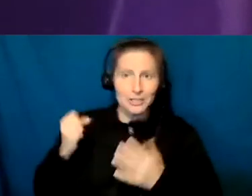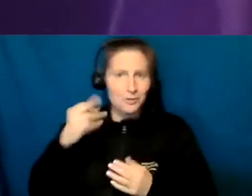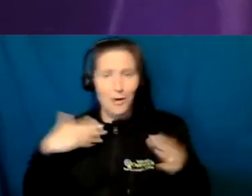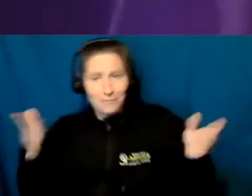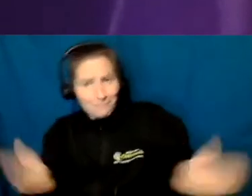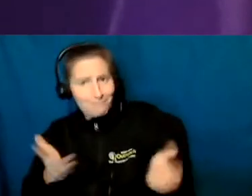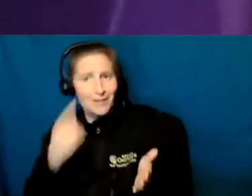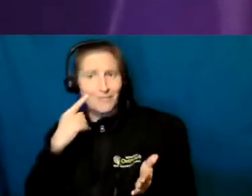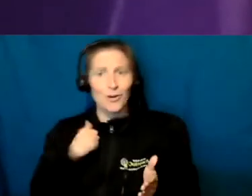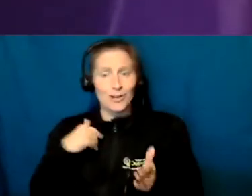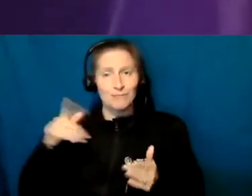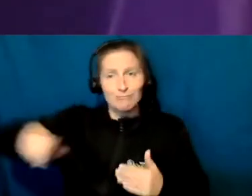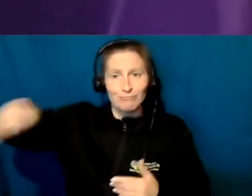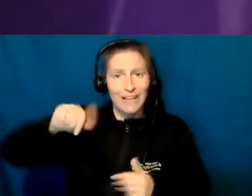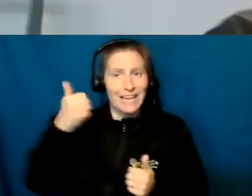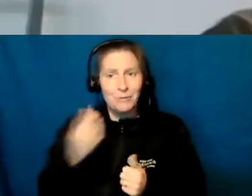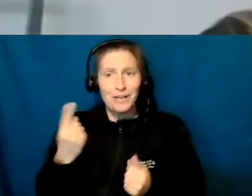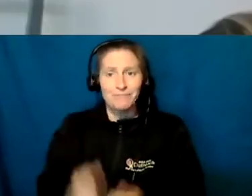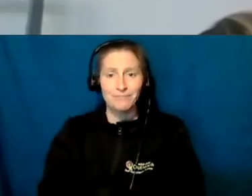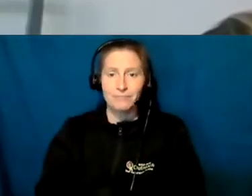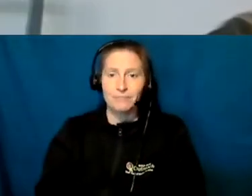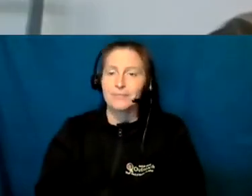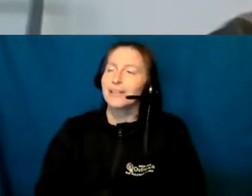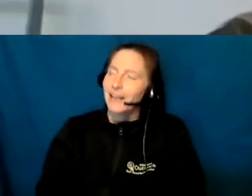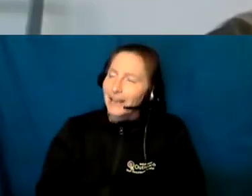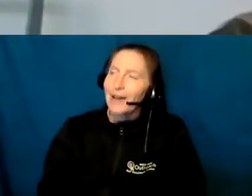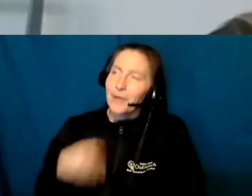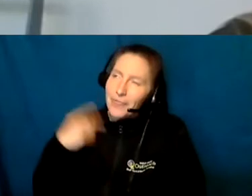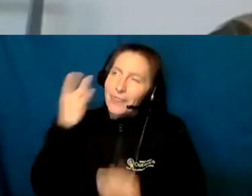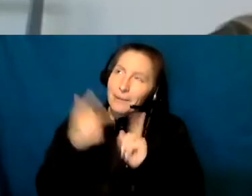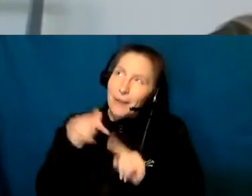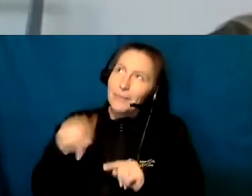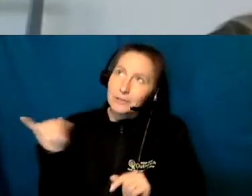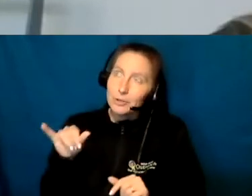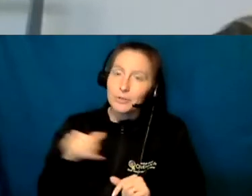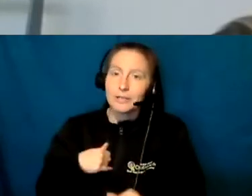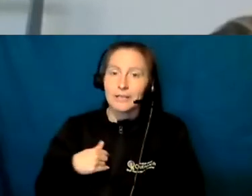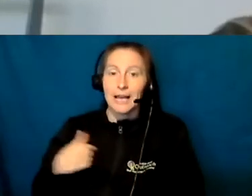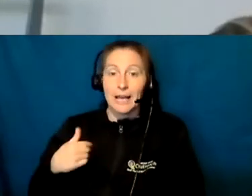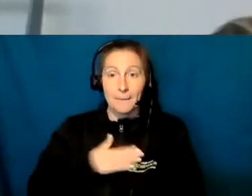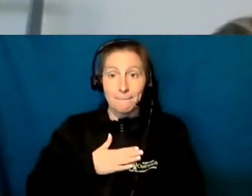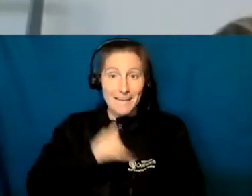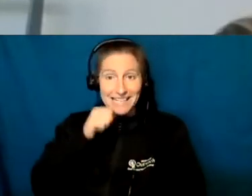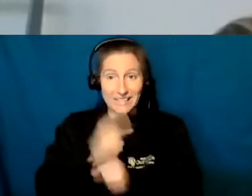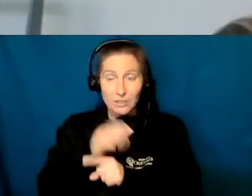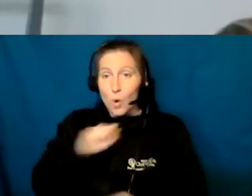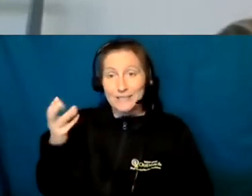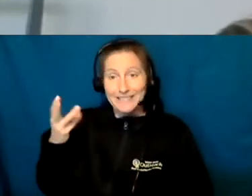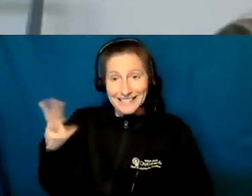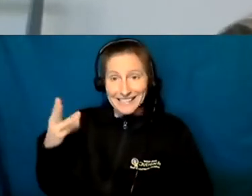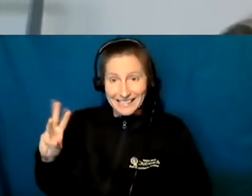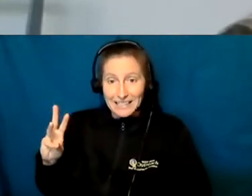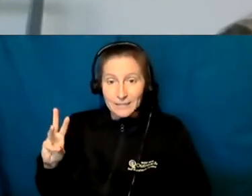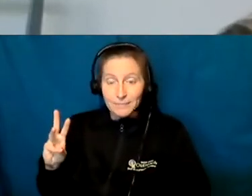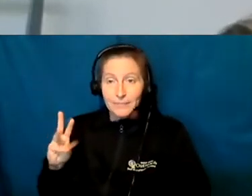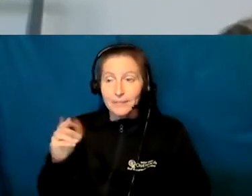to share? Yeah, I was thinking about this too. I have a 16-year-old sister actually, and she's kind of trying to